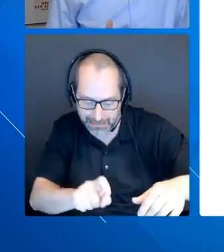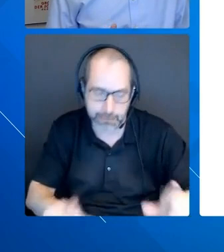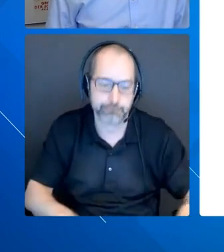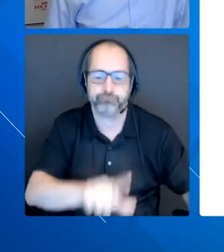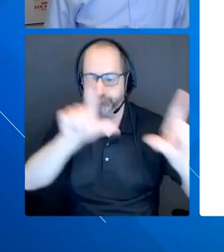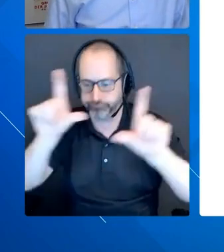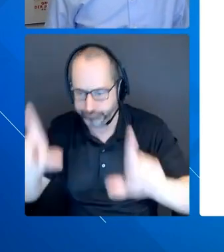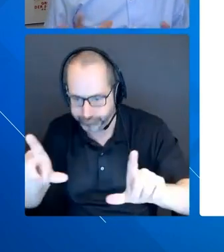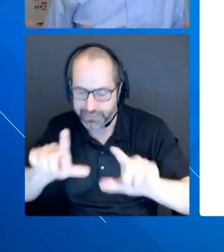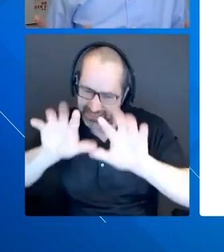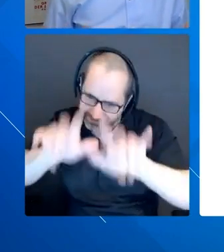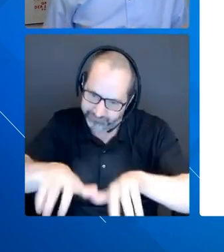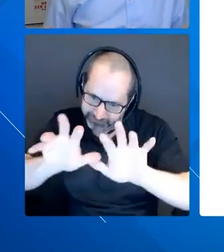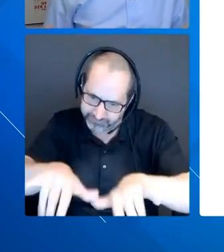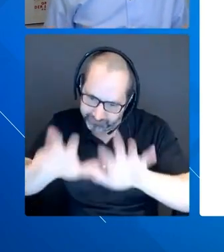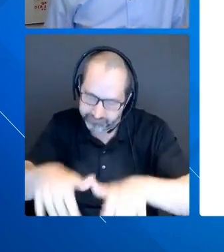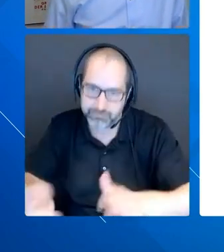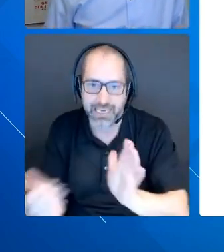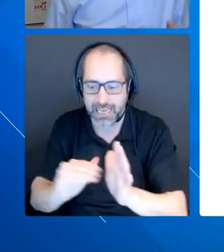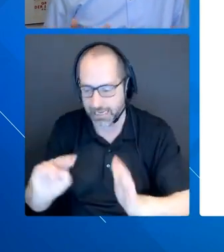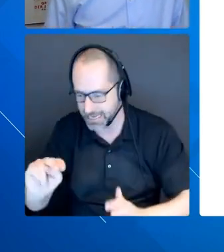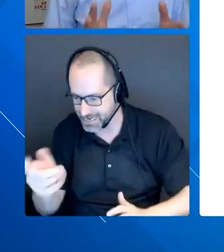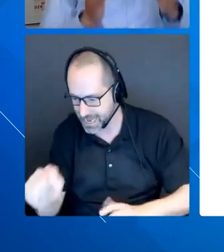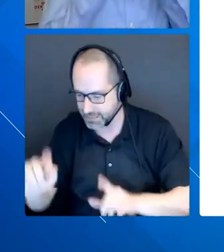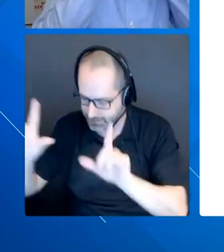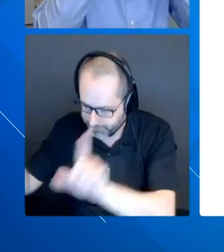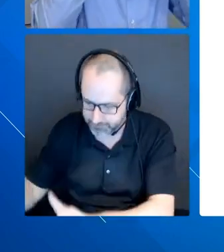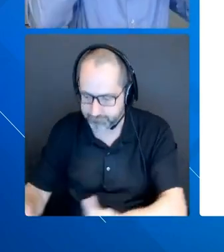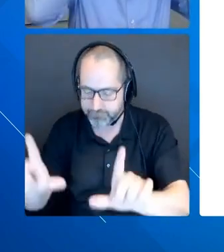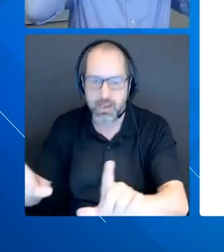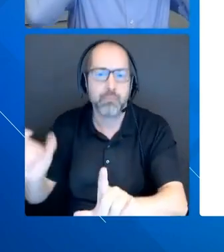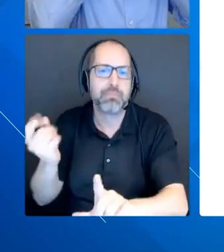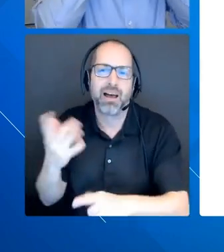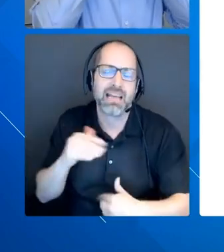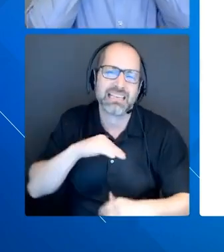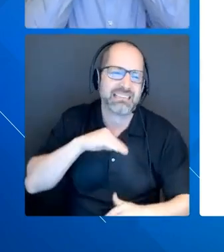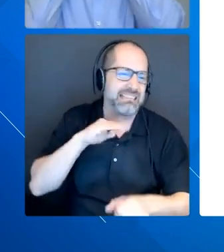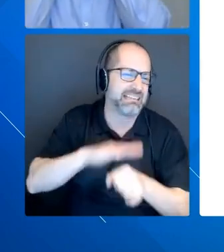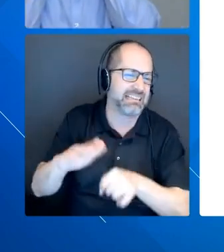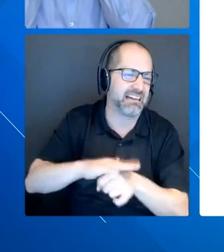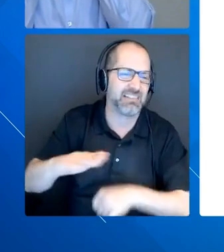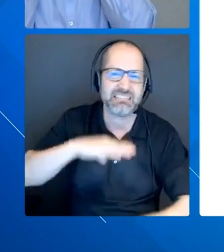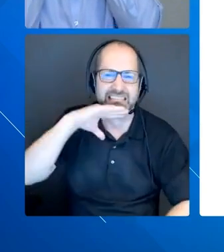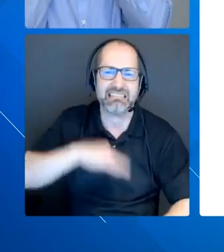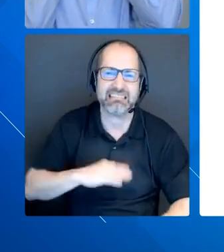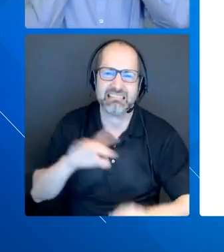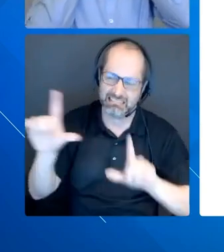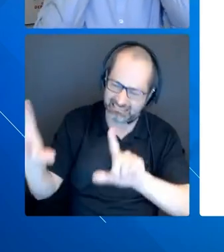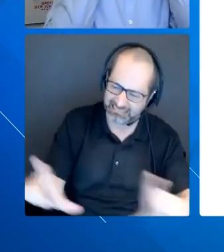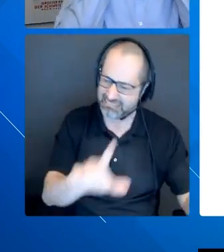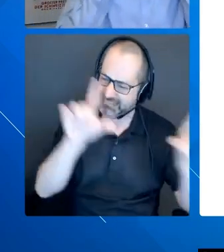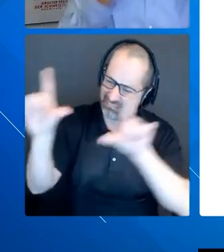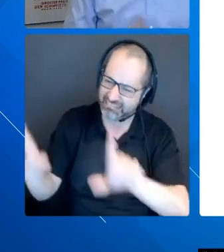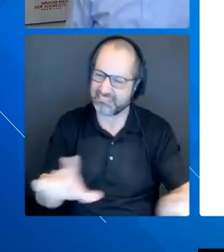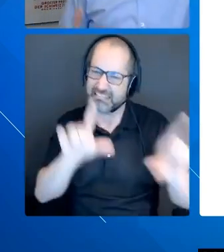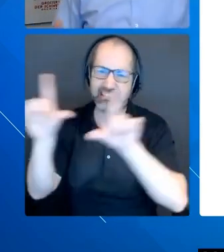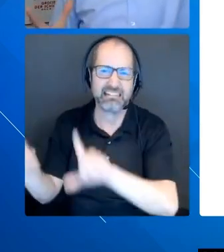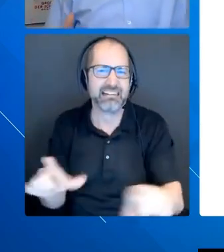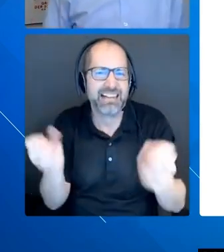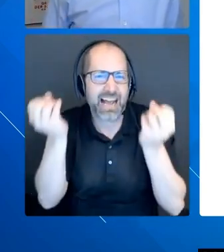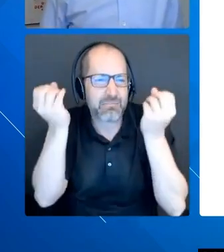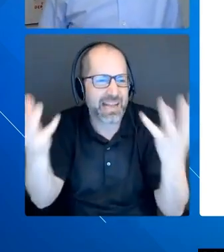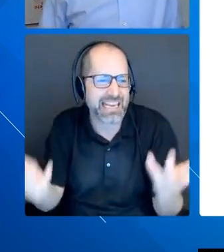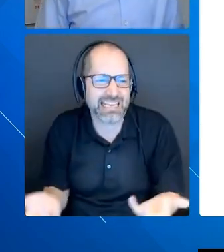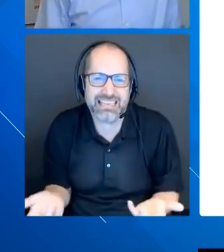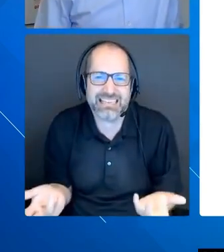click next. And my brain is at its limit. I'm like, oh wow, this is hard for me. I'm at my limit. I have no idea